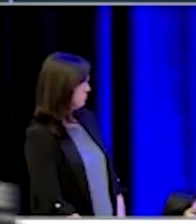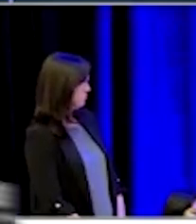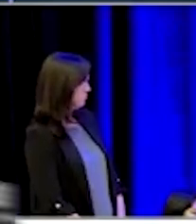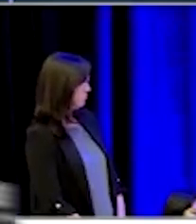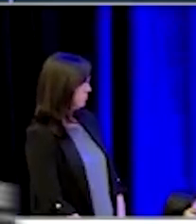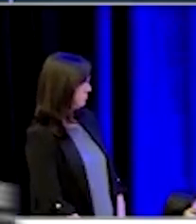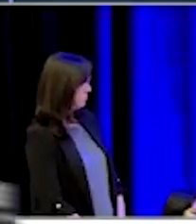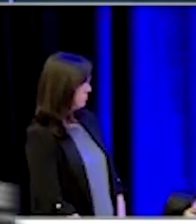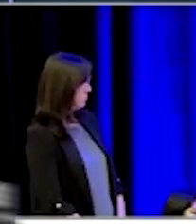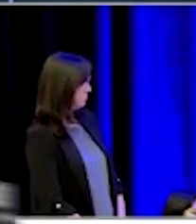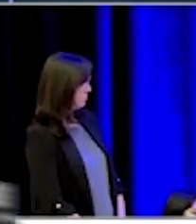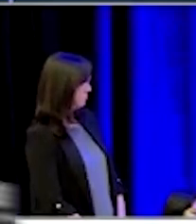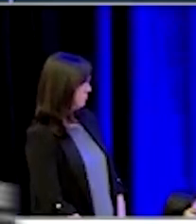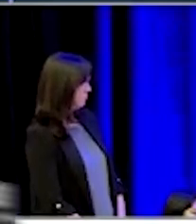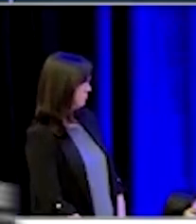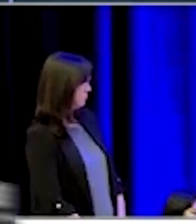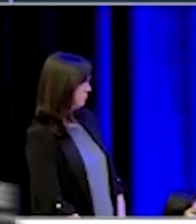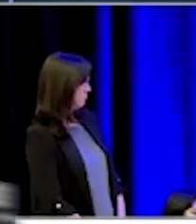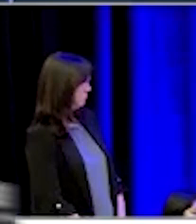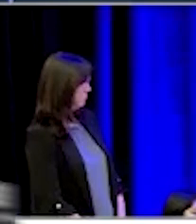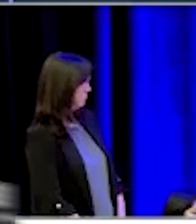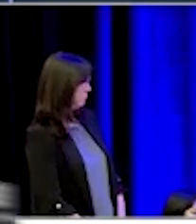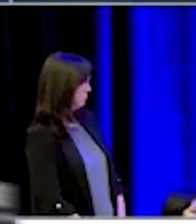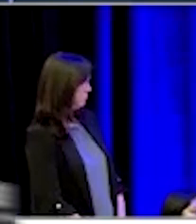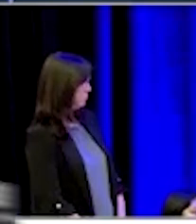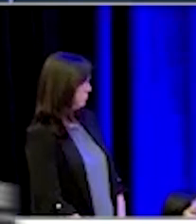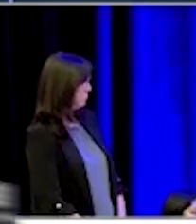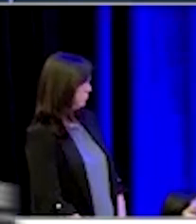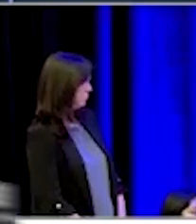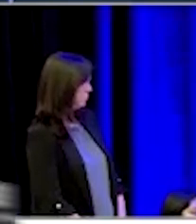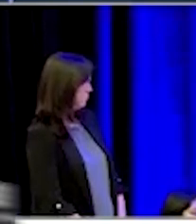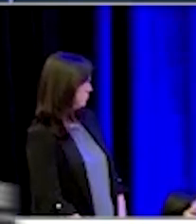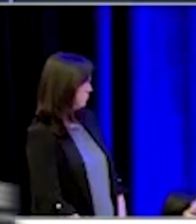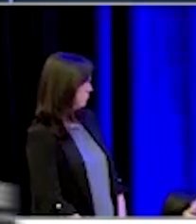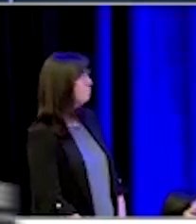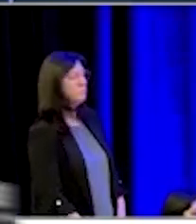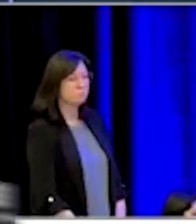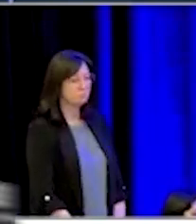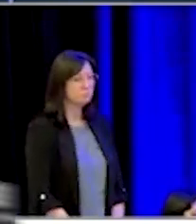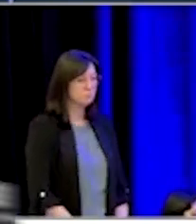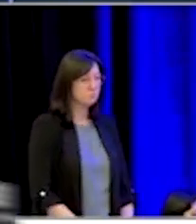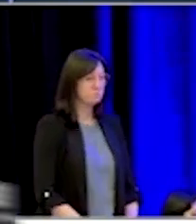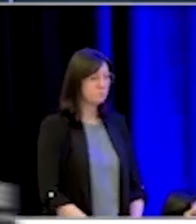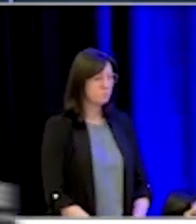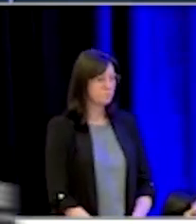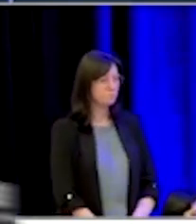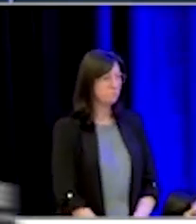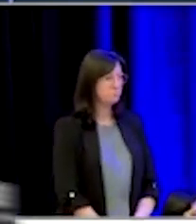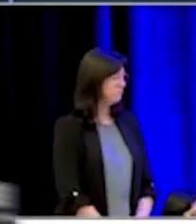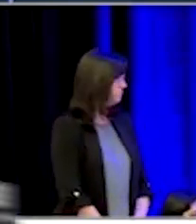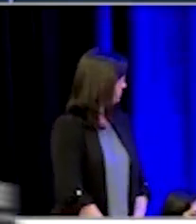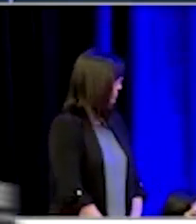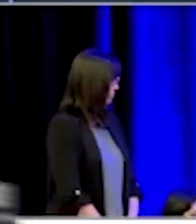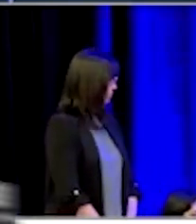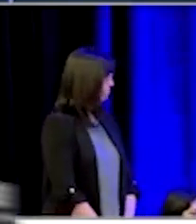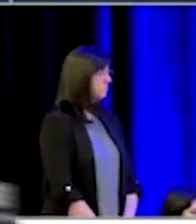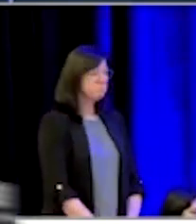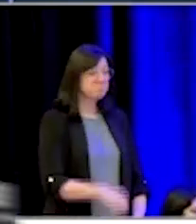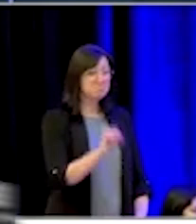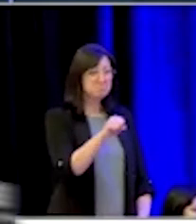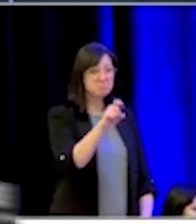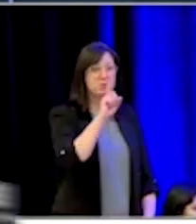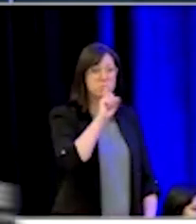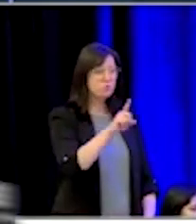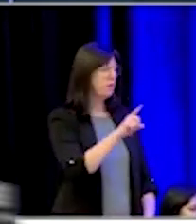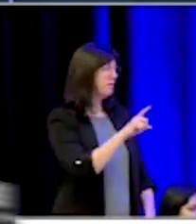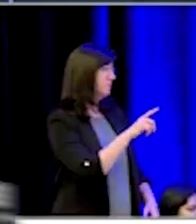being most creative seems to be the hardest barrier that they have. So why is it so low? Do you mind responding to that? Yeah, so